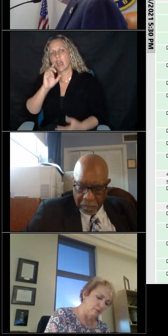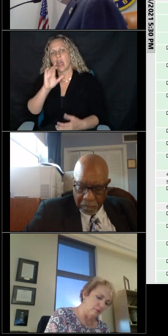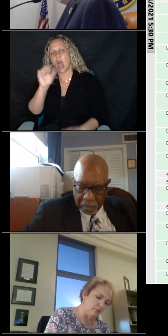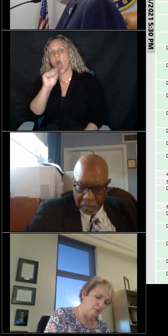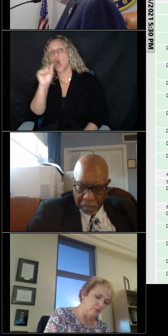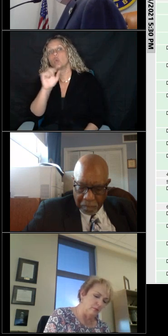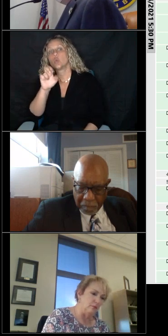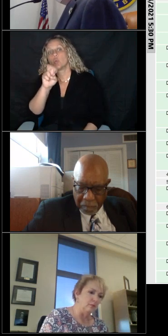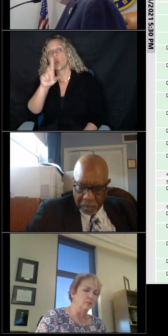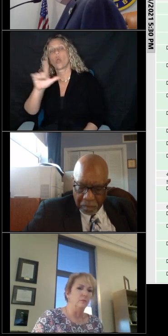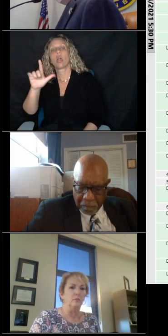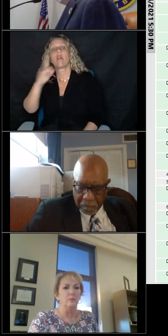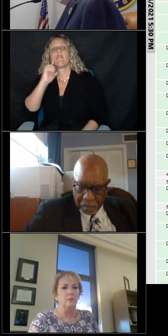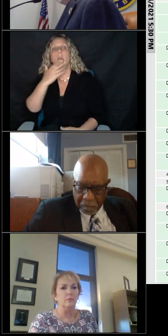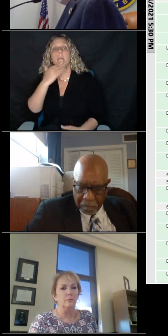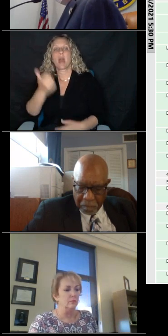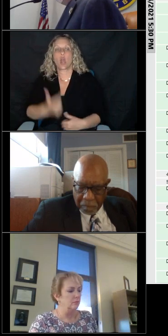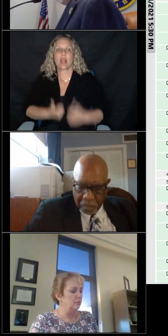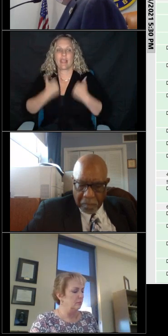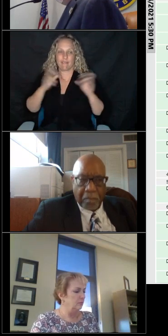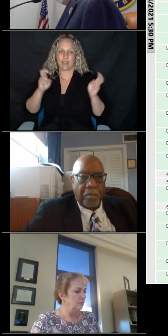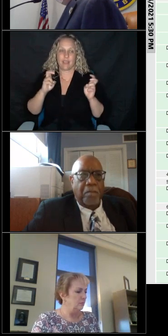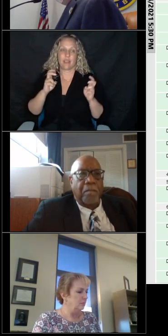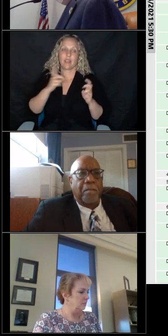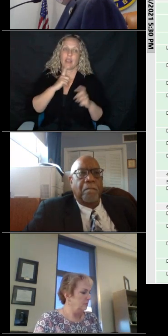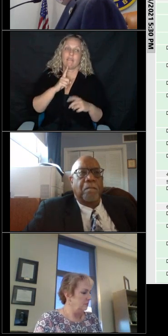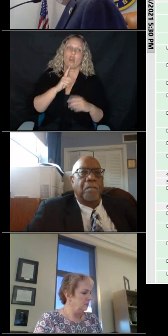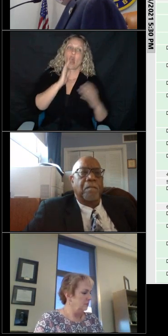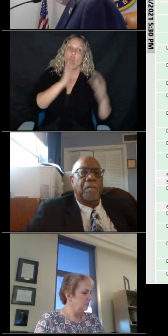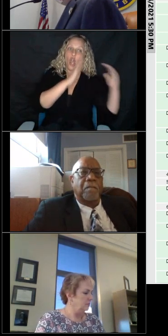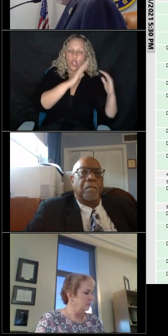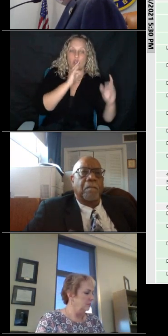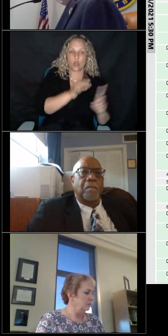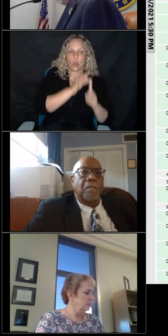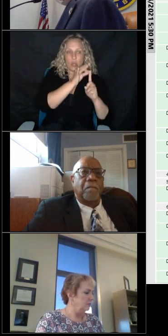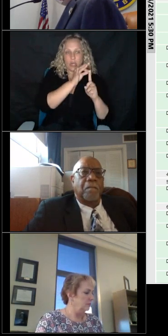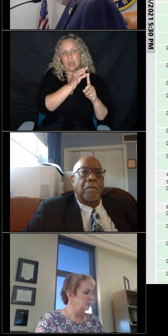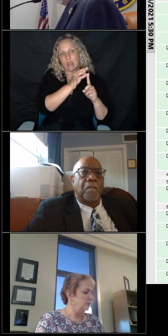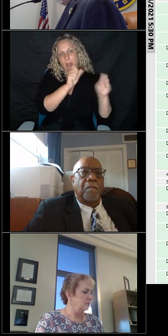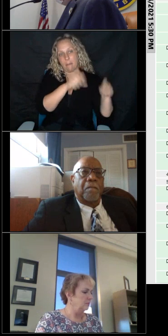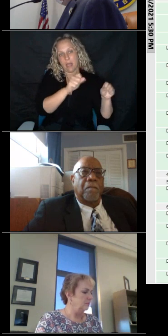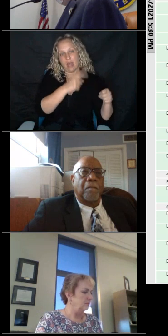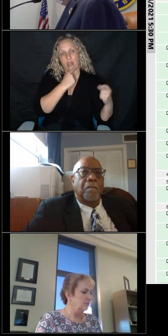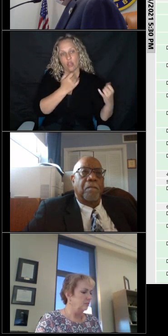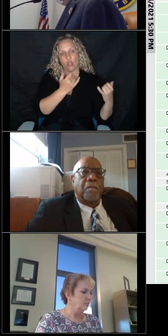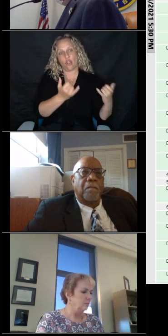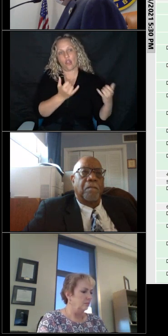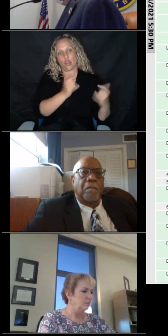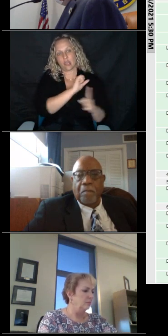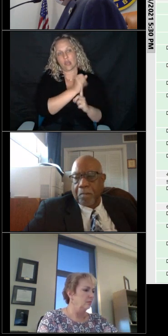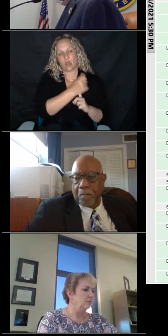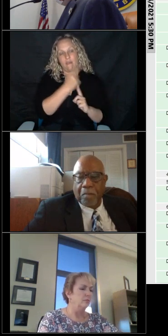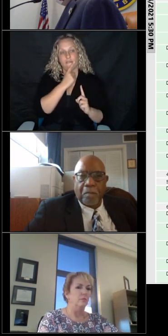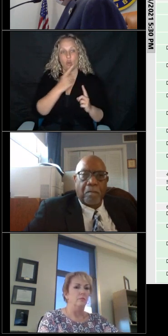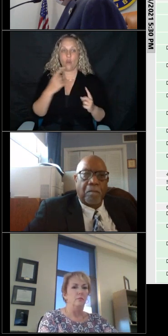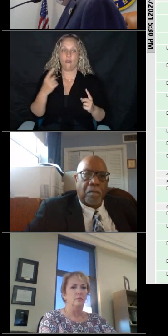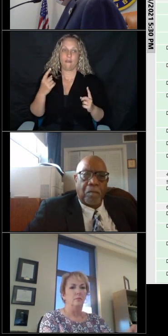a nonprofit organization empowering adults with unique abilities and their caregivers through fashion, art, and